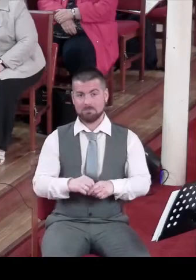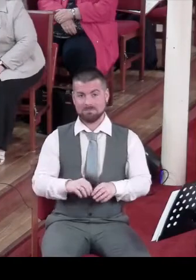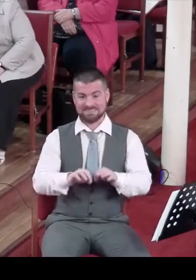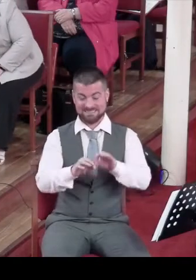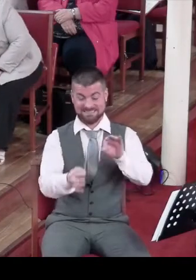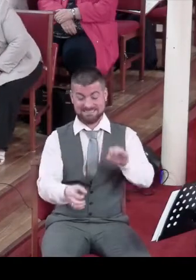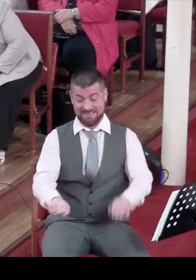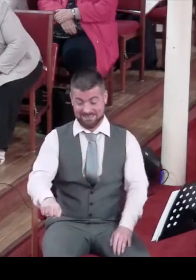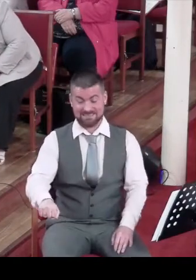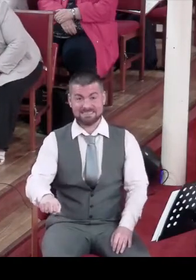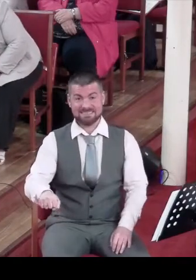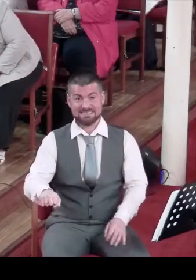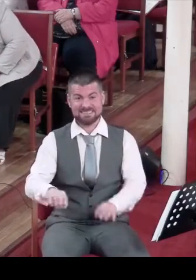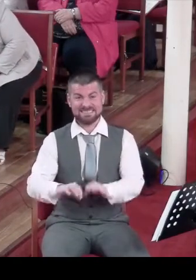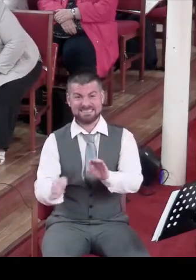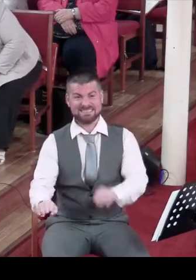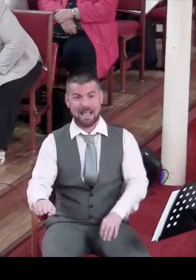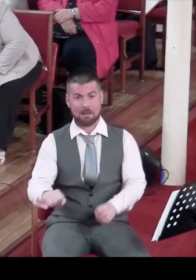Margaret?